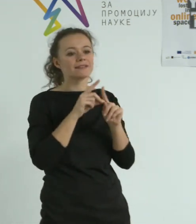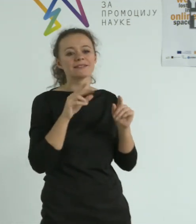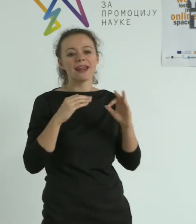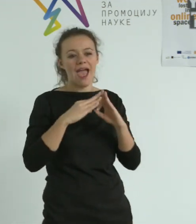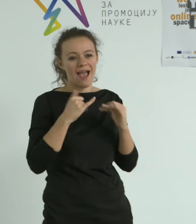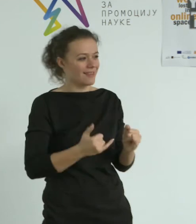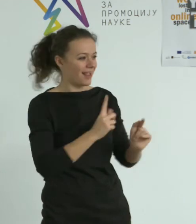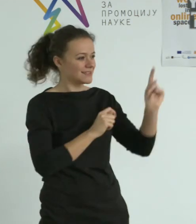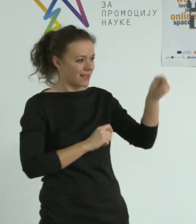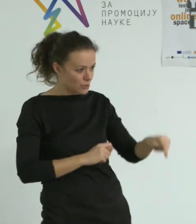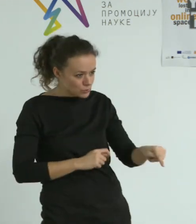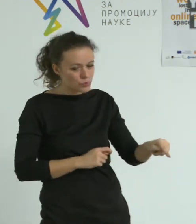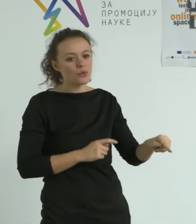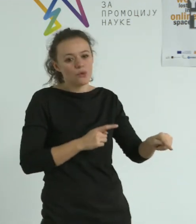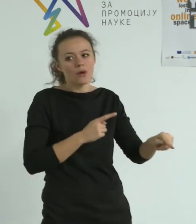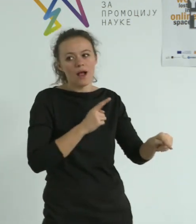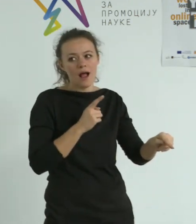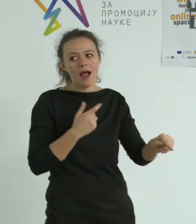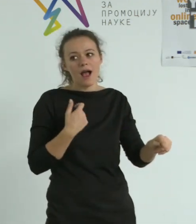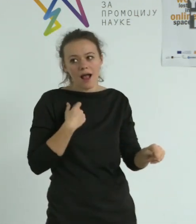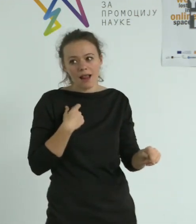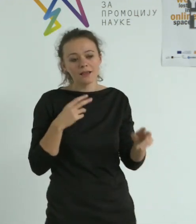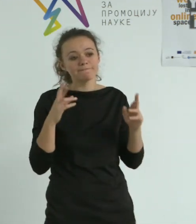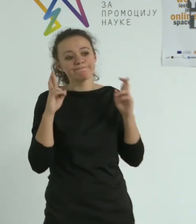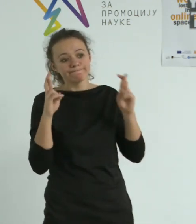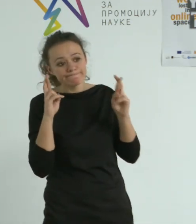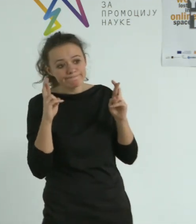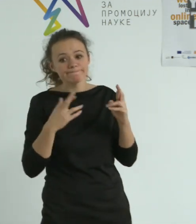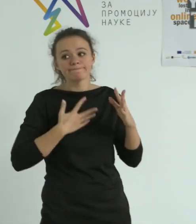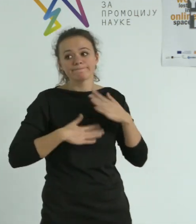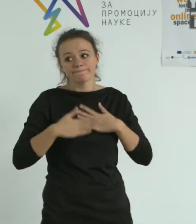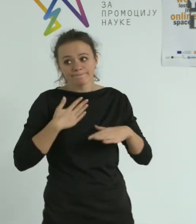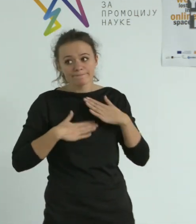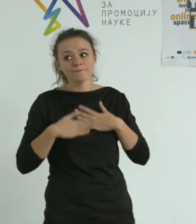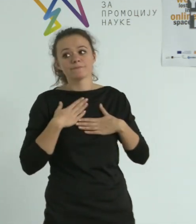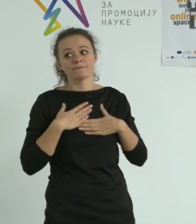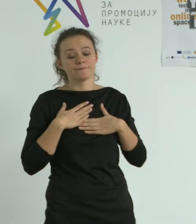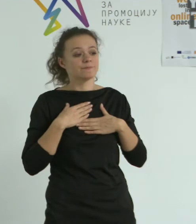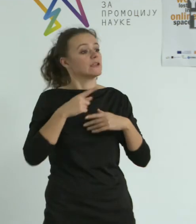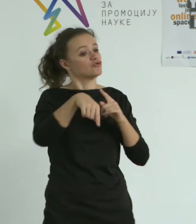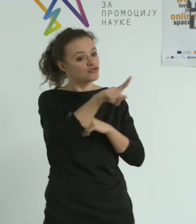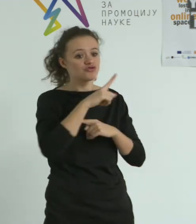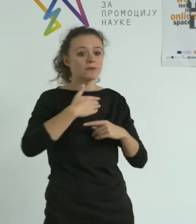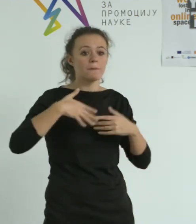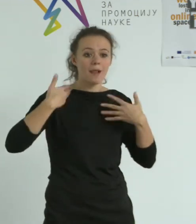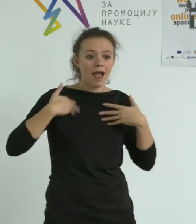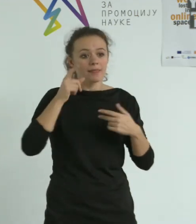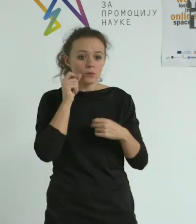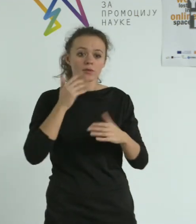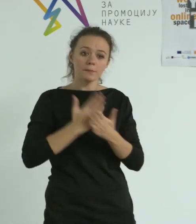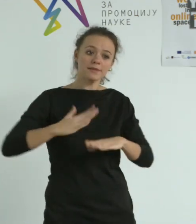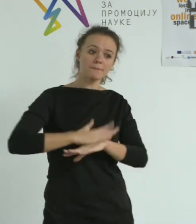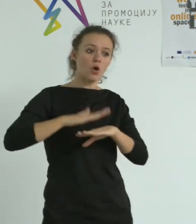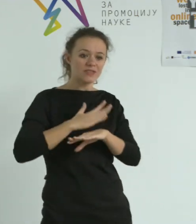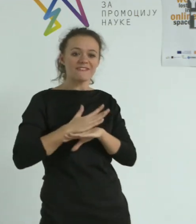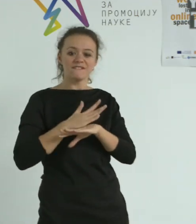today. But hopefully we'll get to the point when our young people are going to be motivated